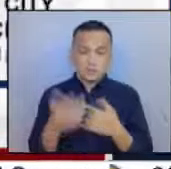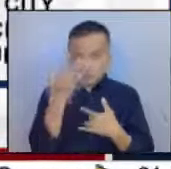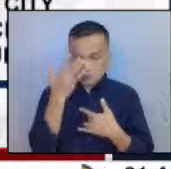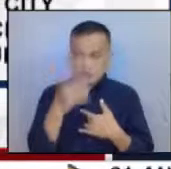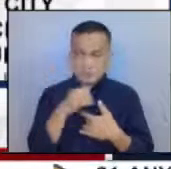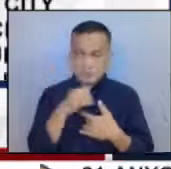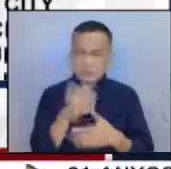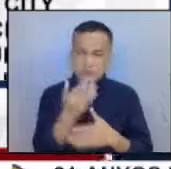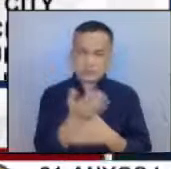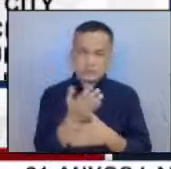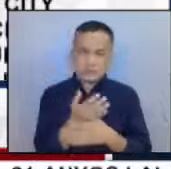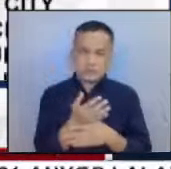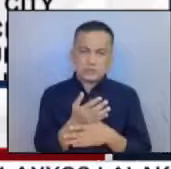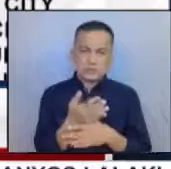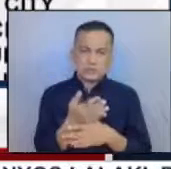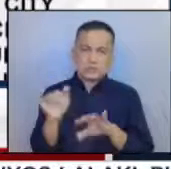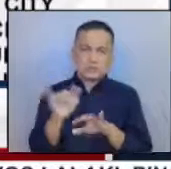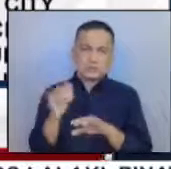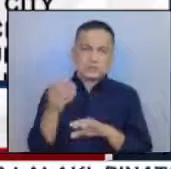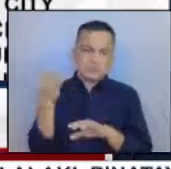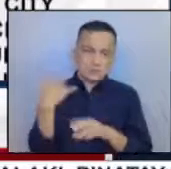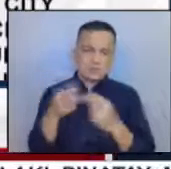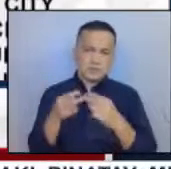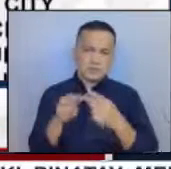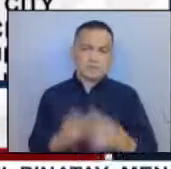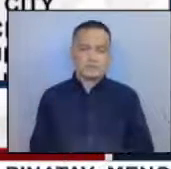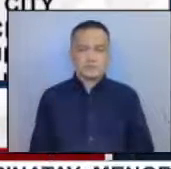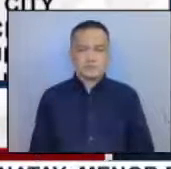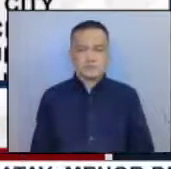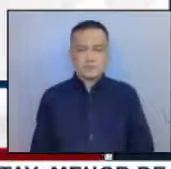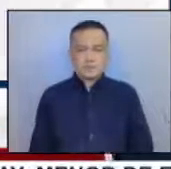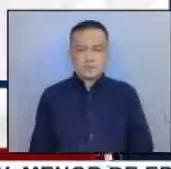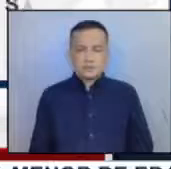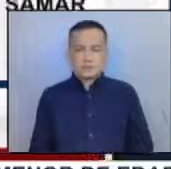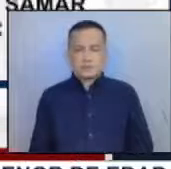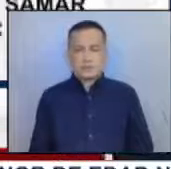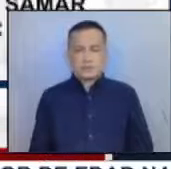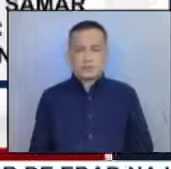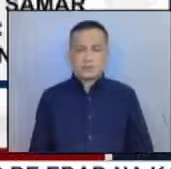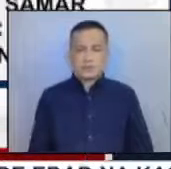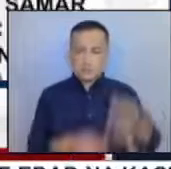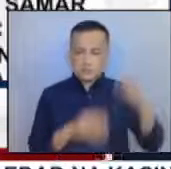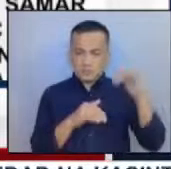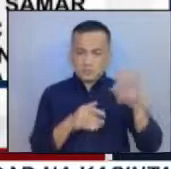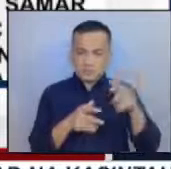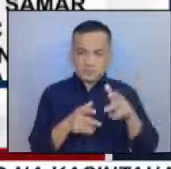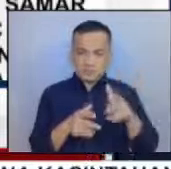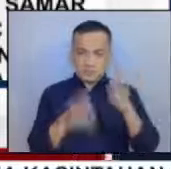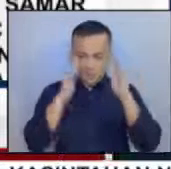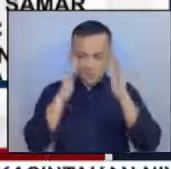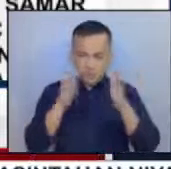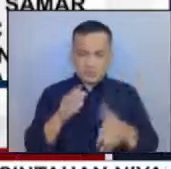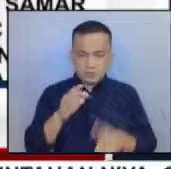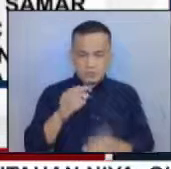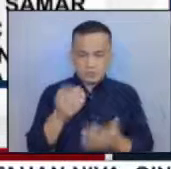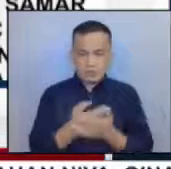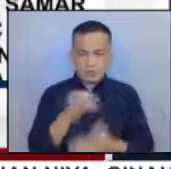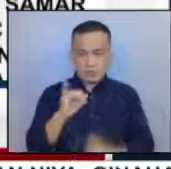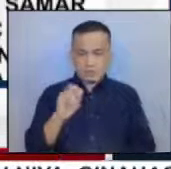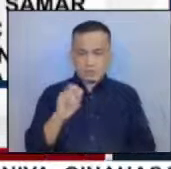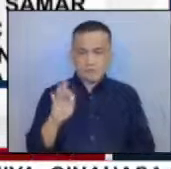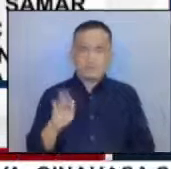that with the previous variant of concern. So sana matutukan ng pansin ng bagong IATF on how we